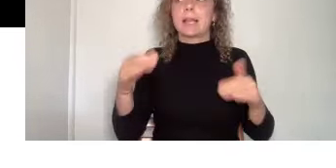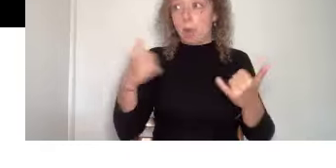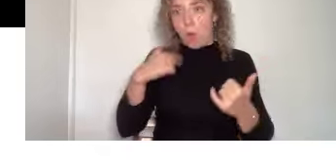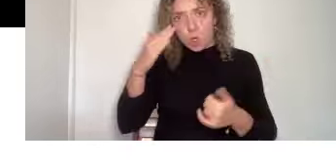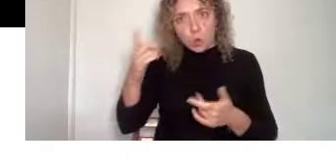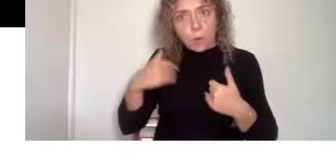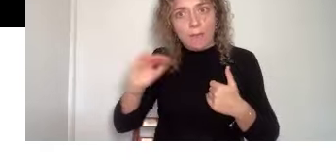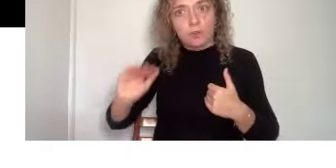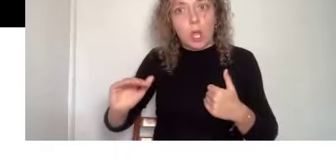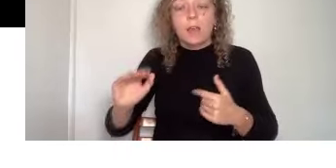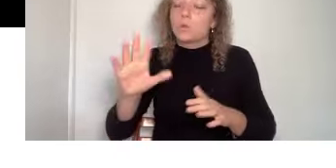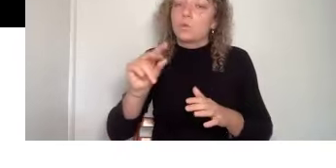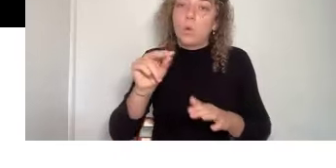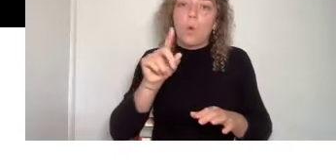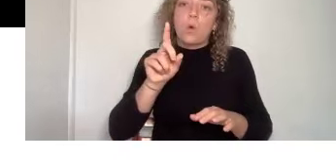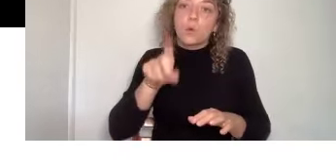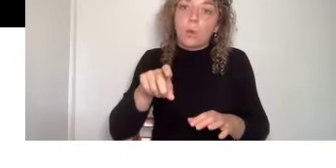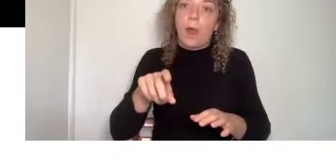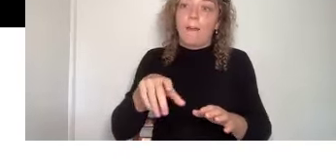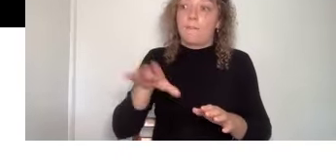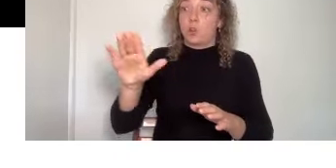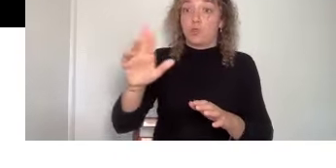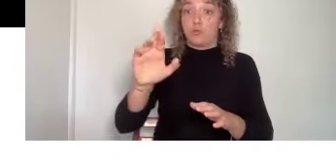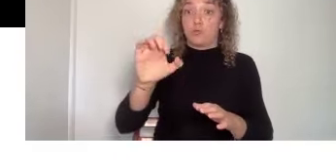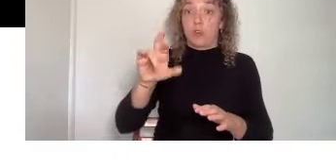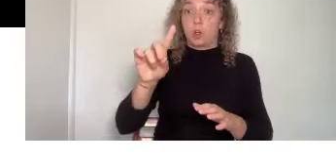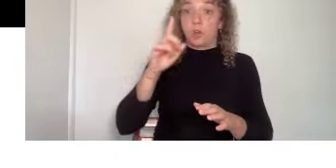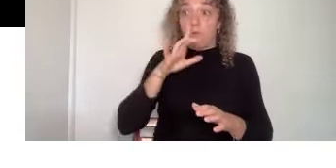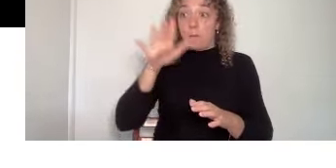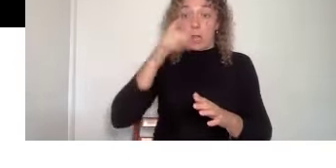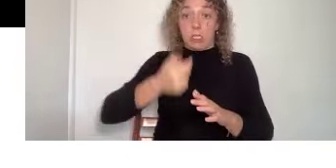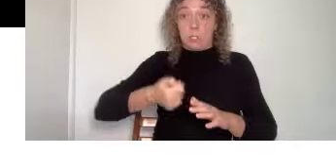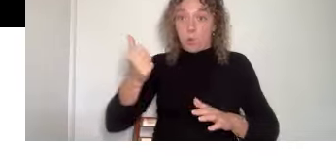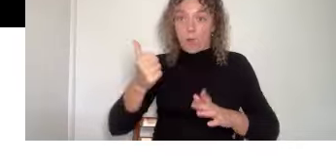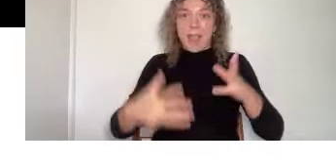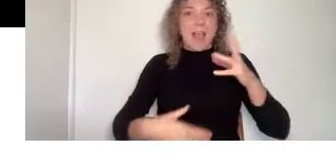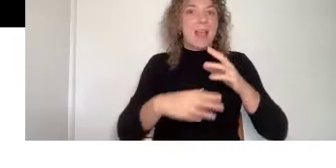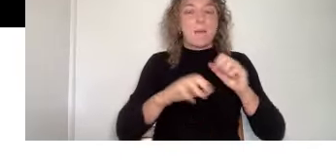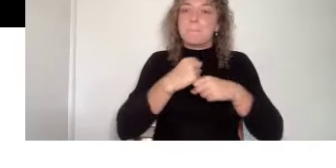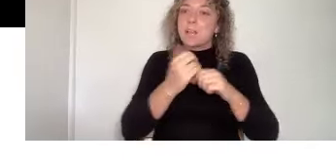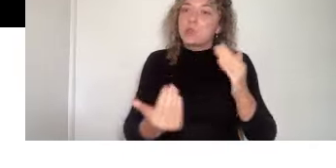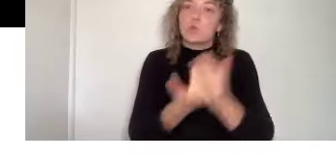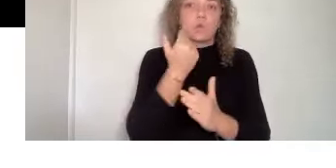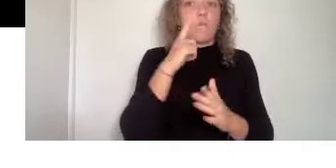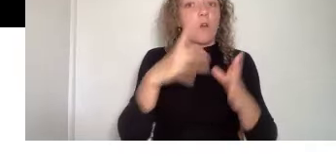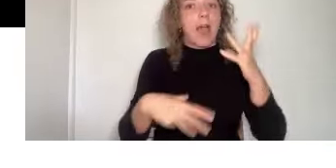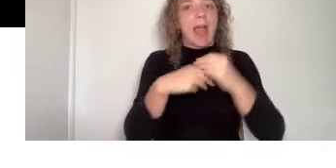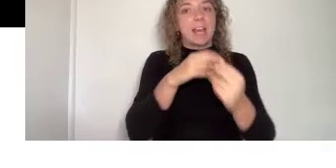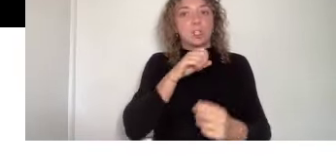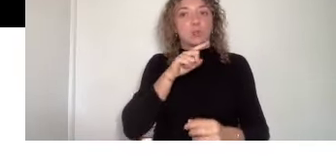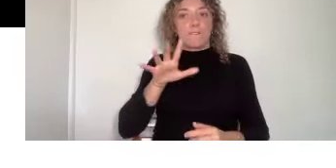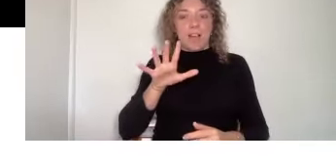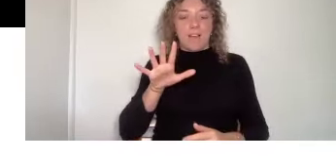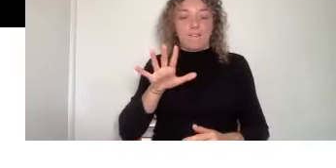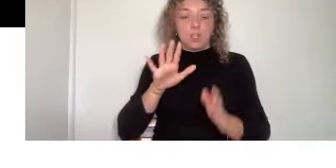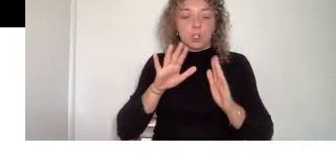have one. You'd actually have to take away the record for that parent, create a whole new record to add the 0 to 5 child. So again, we're trying